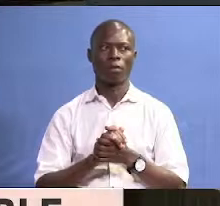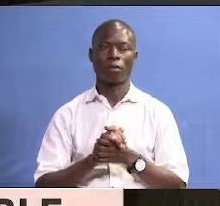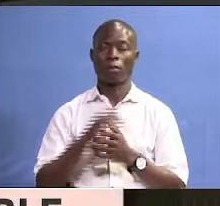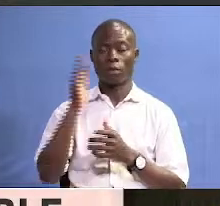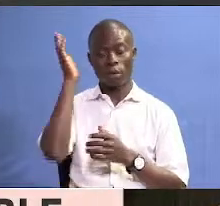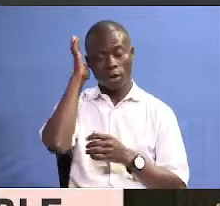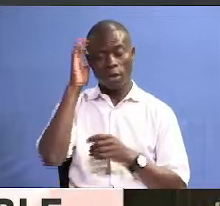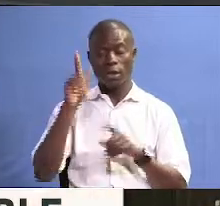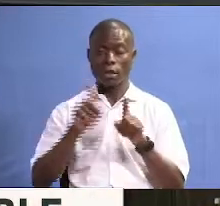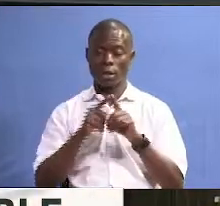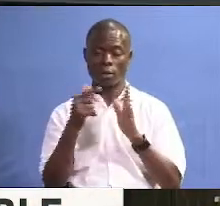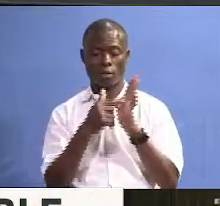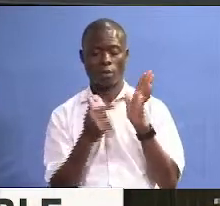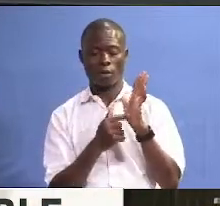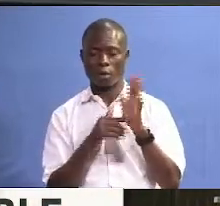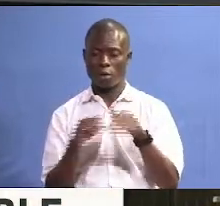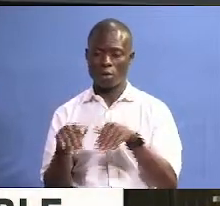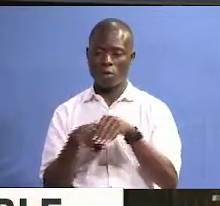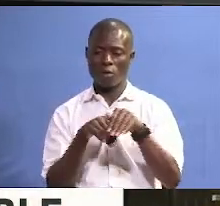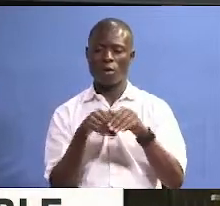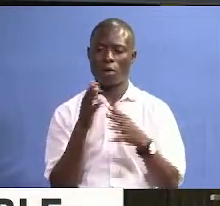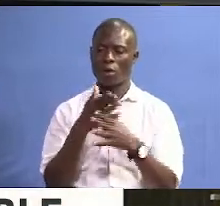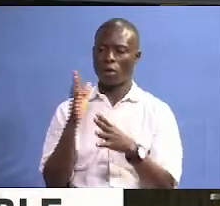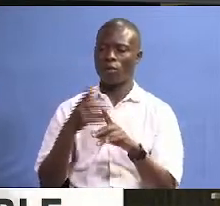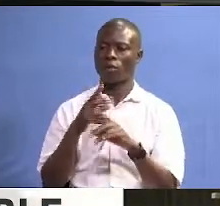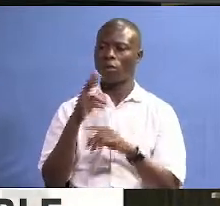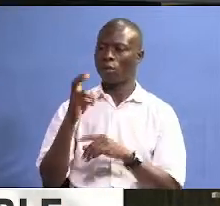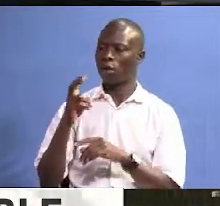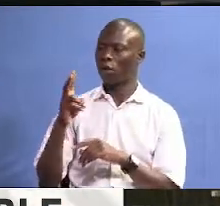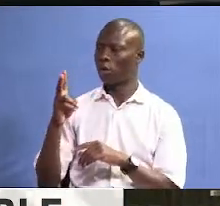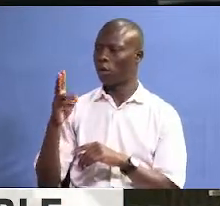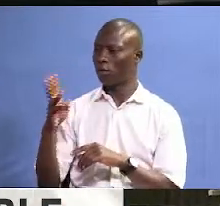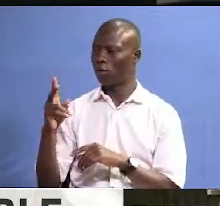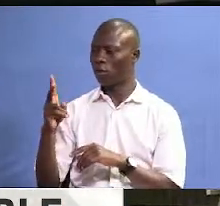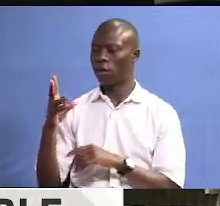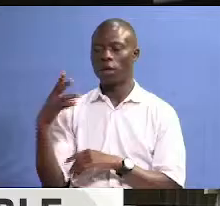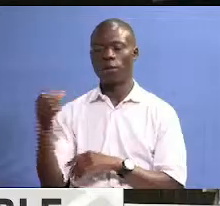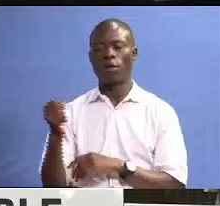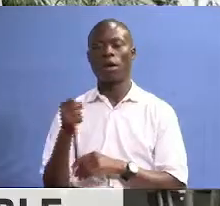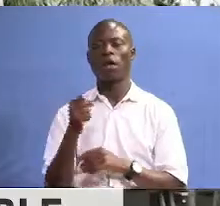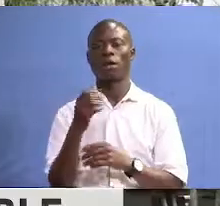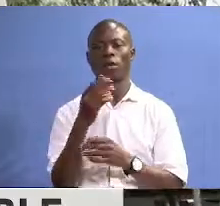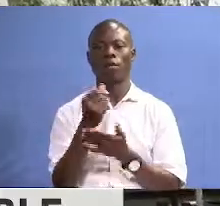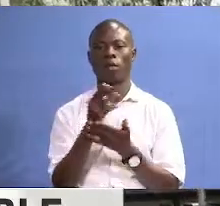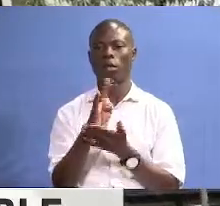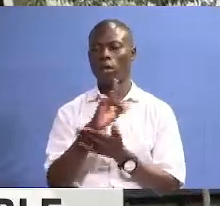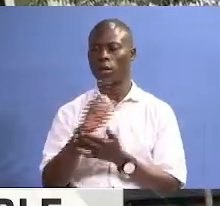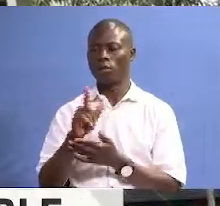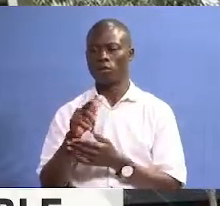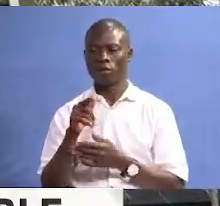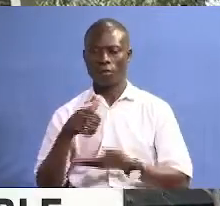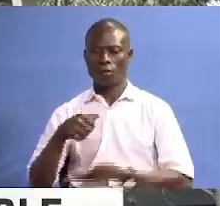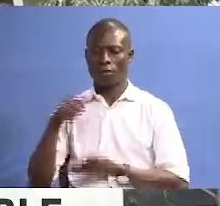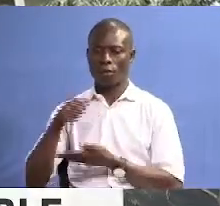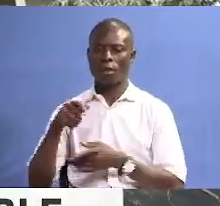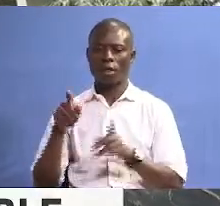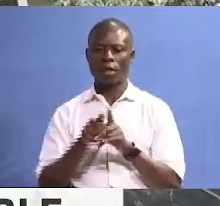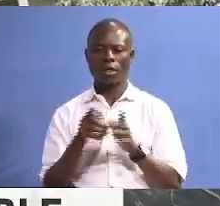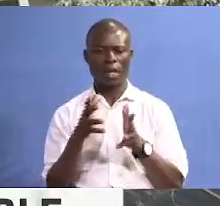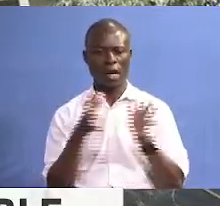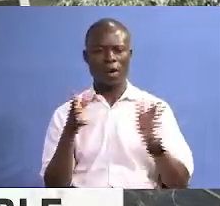Mudavadi, however, stated that following the withdrawal of the 2024-2025 financial bill, the budget now has a gap